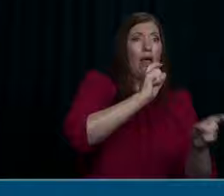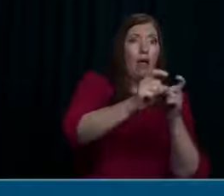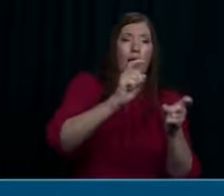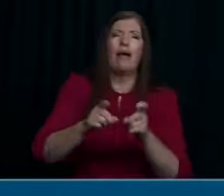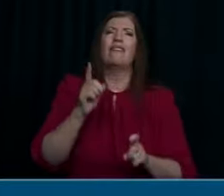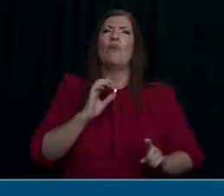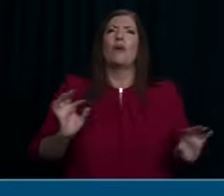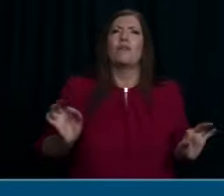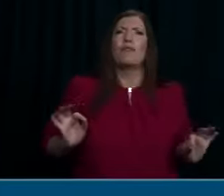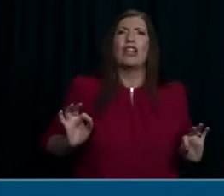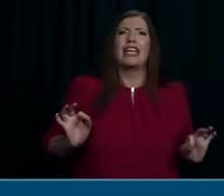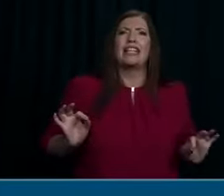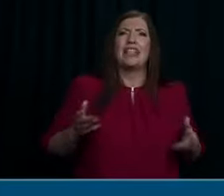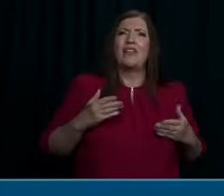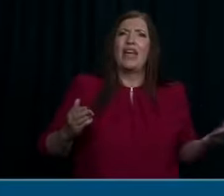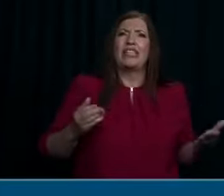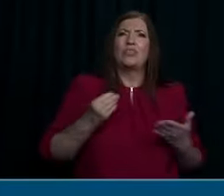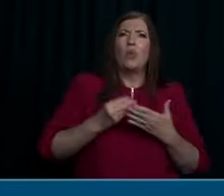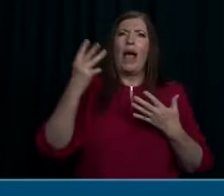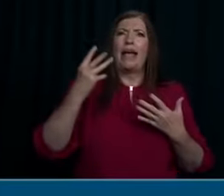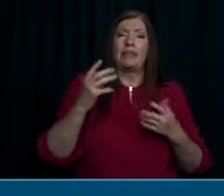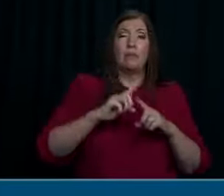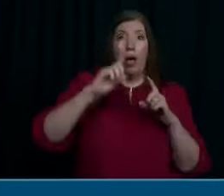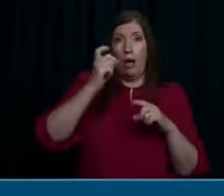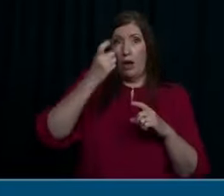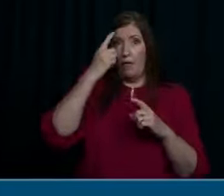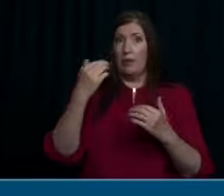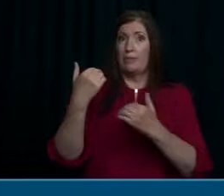things. The government's responsibility is to